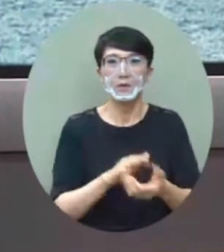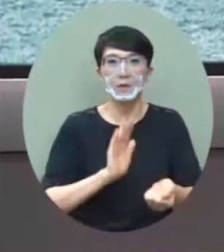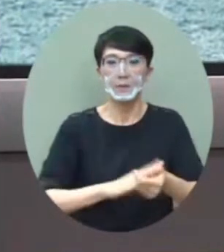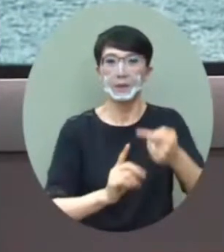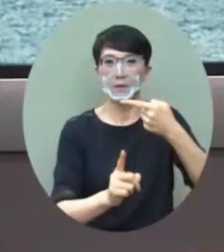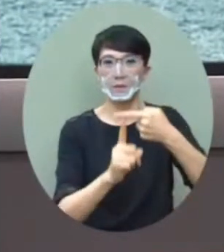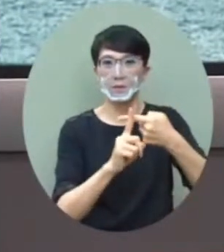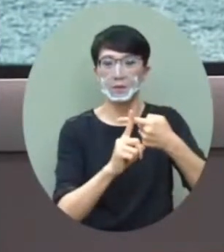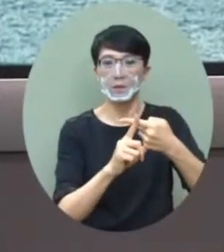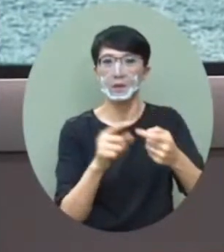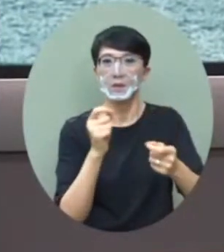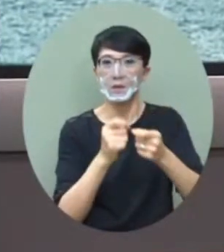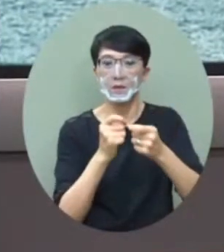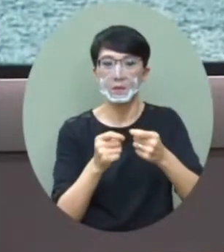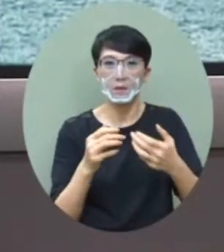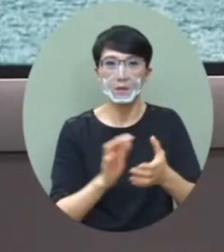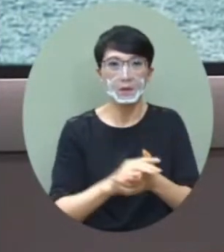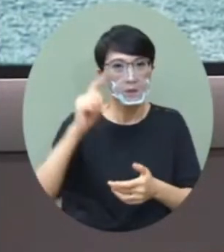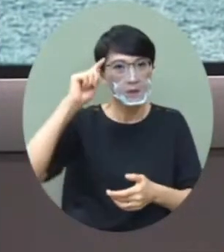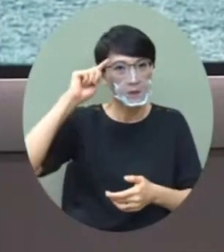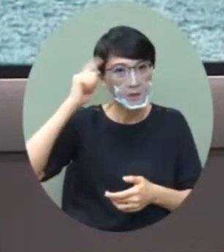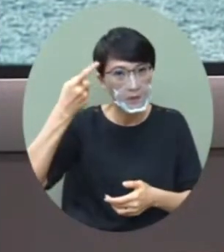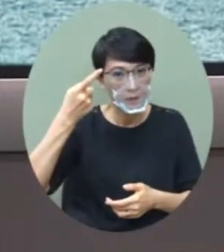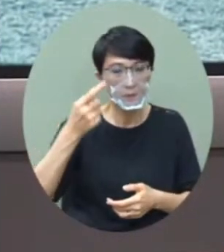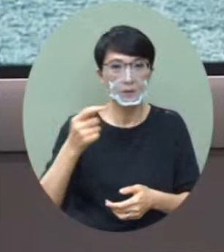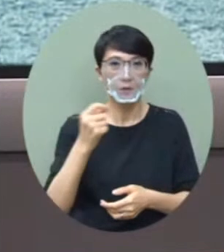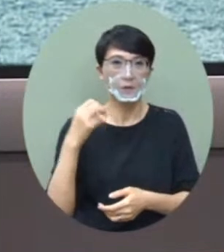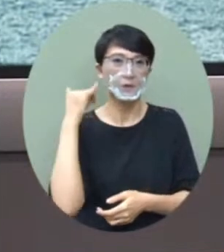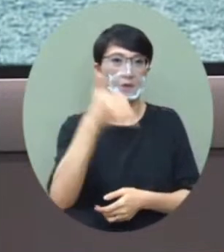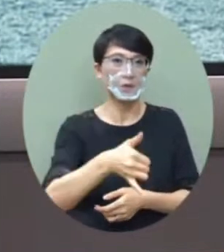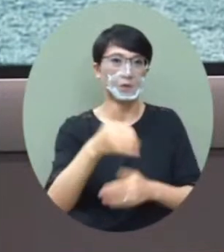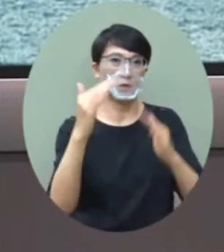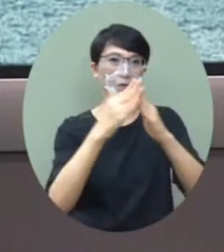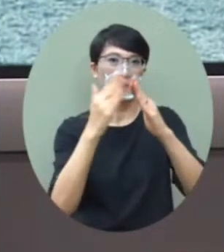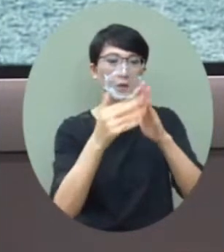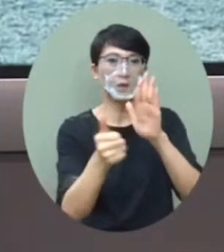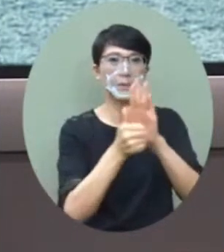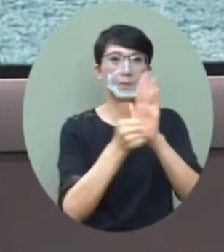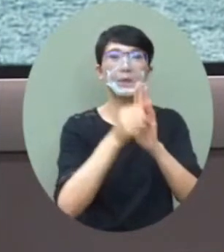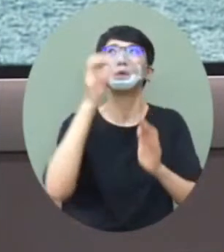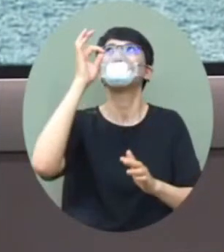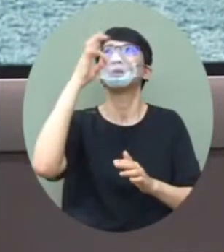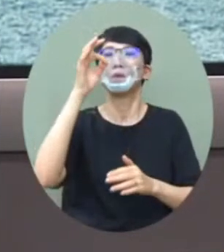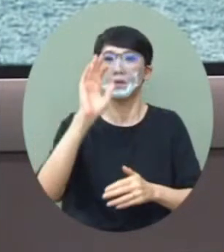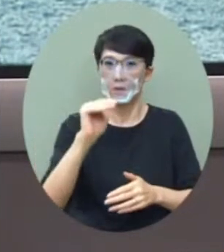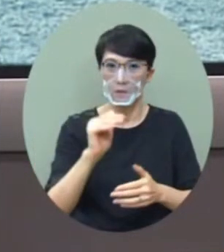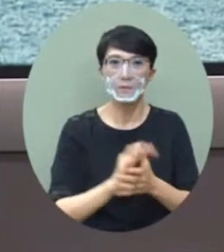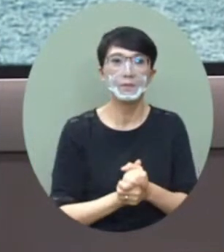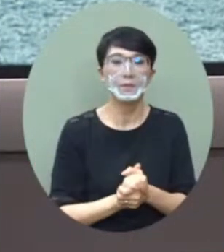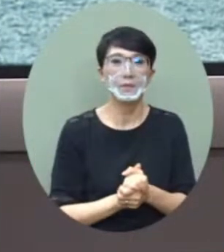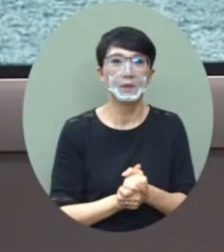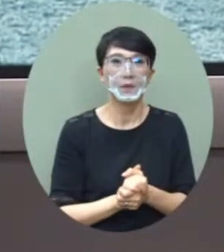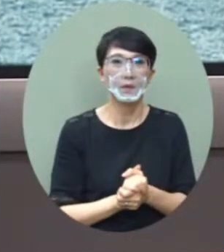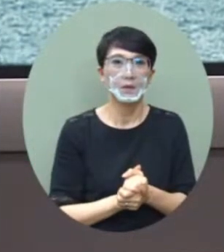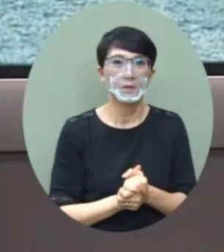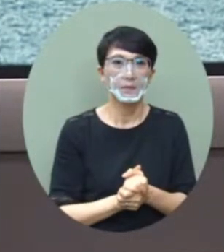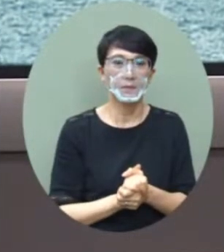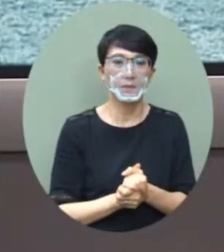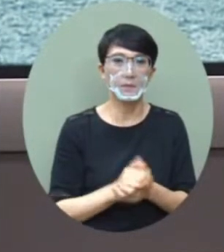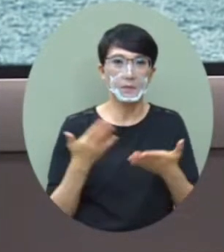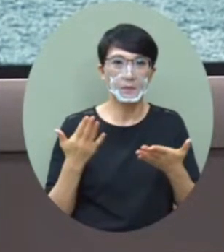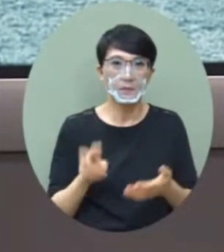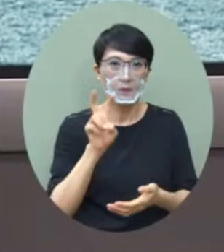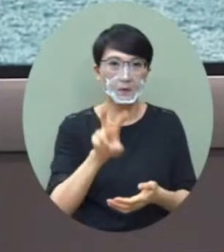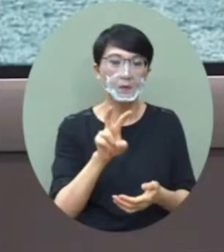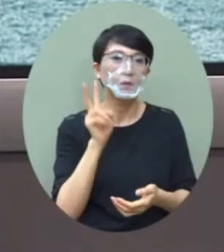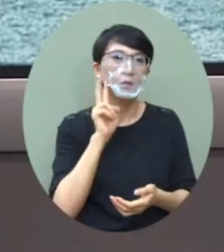contractors. Once we receive a positive RAT report, basically the contractor can make a home